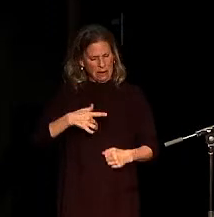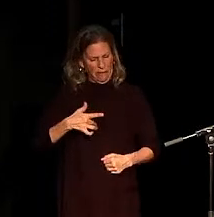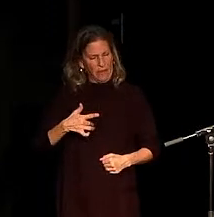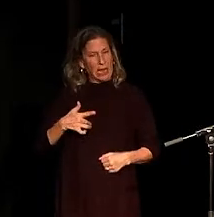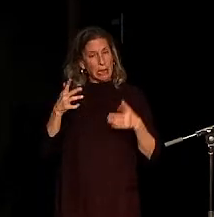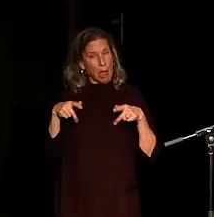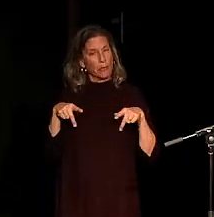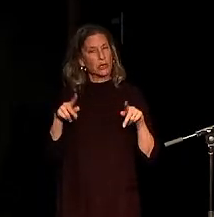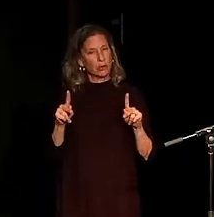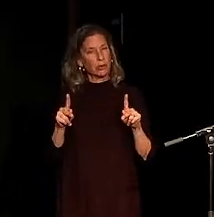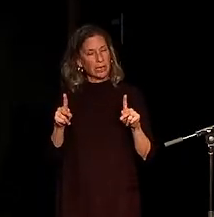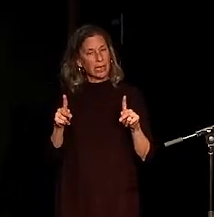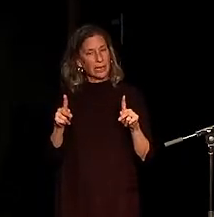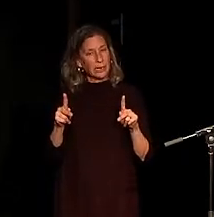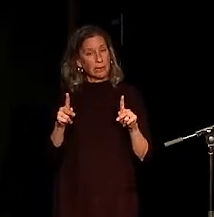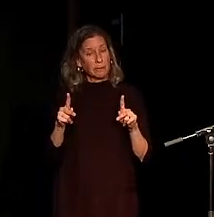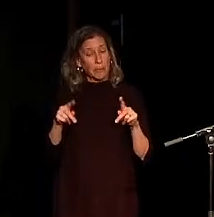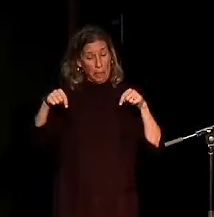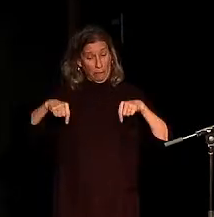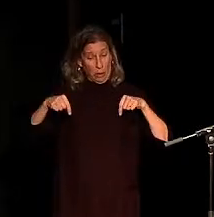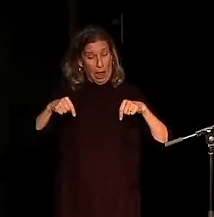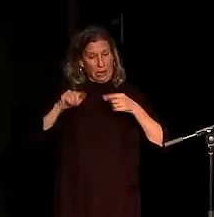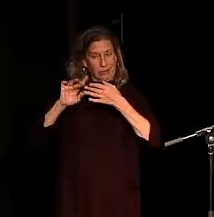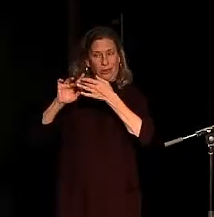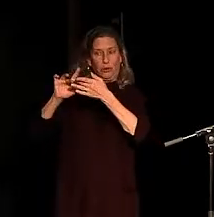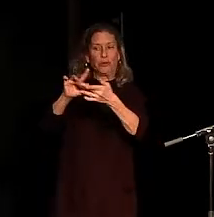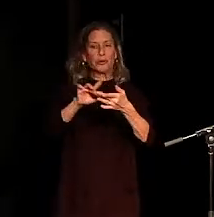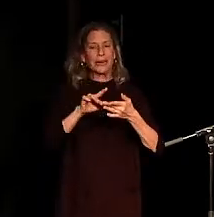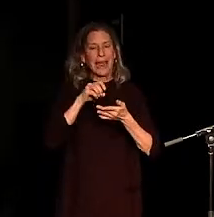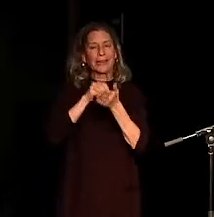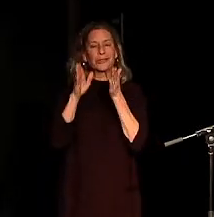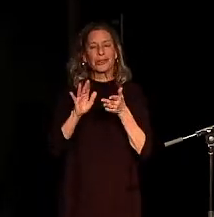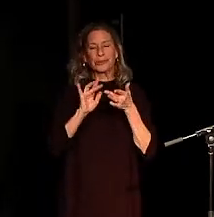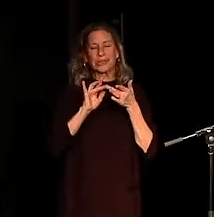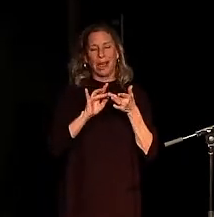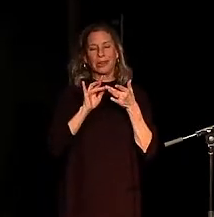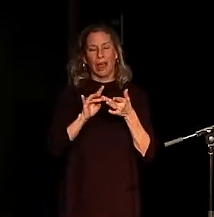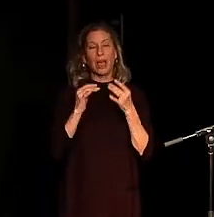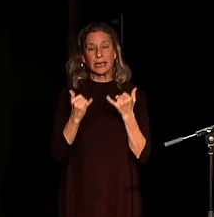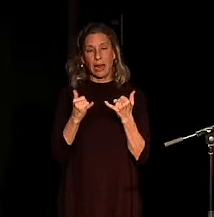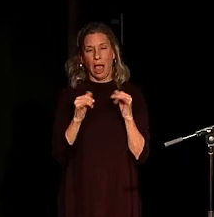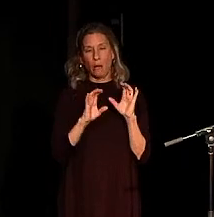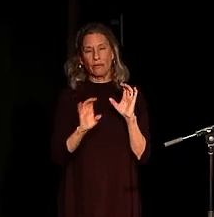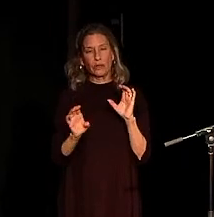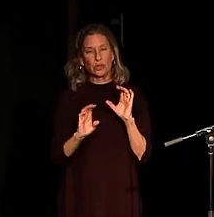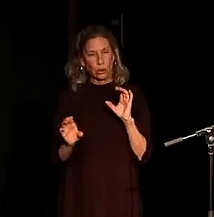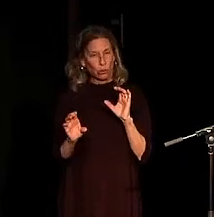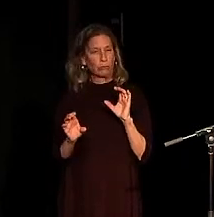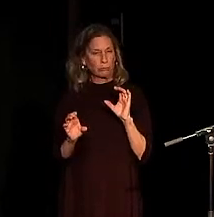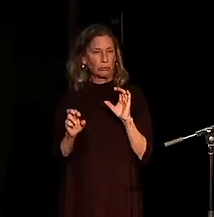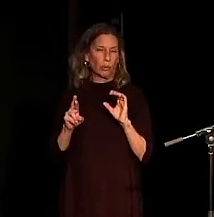real opportunity for us to reach many students online. And so